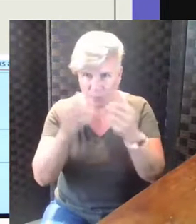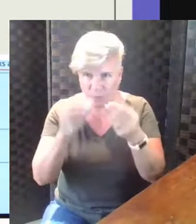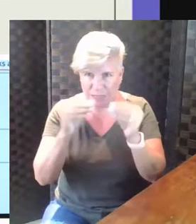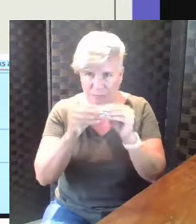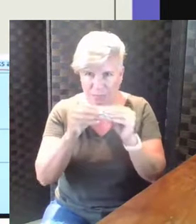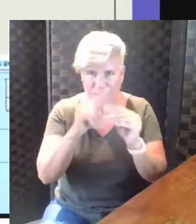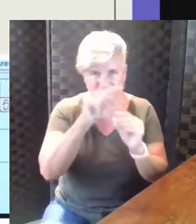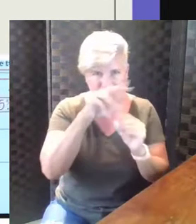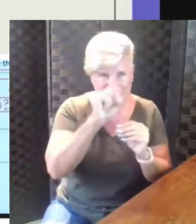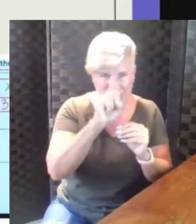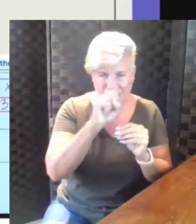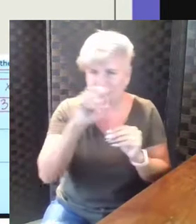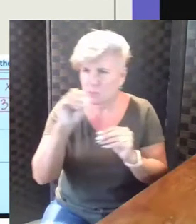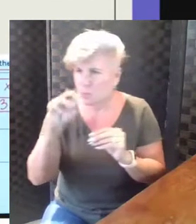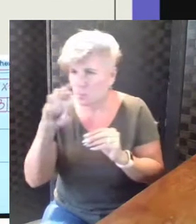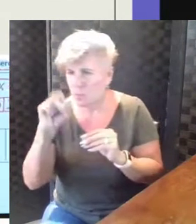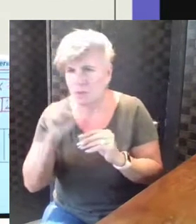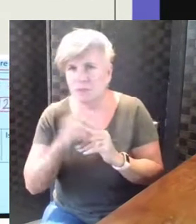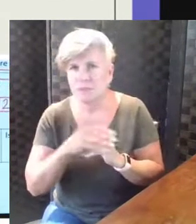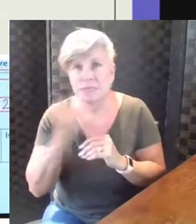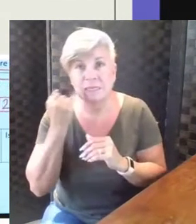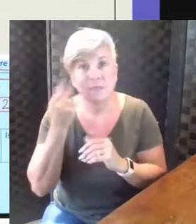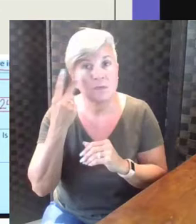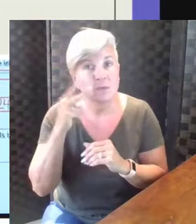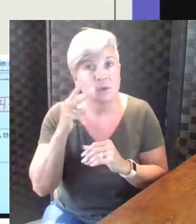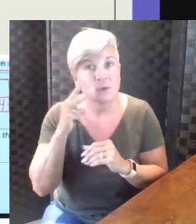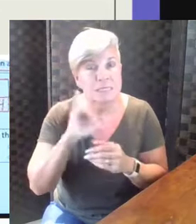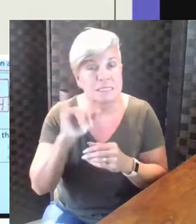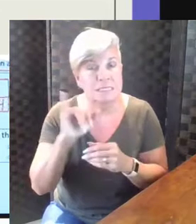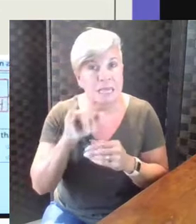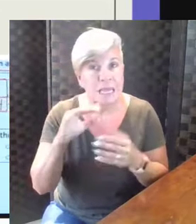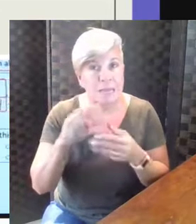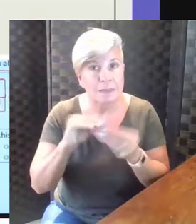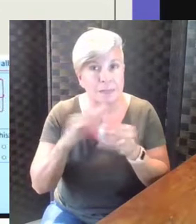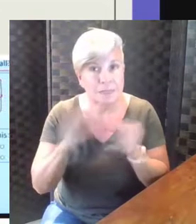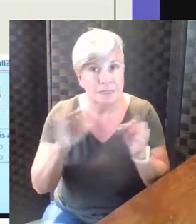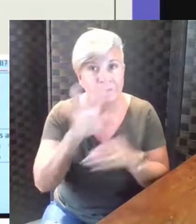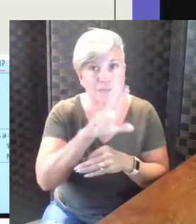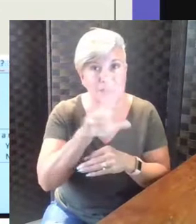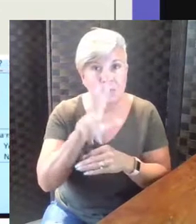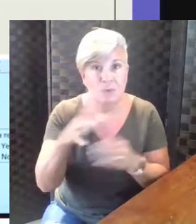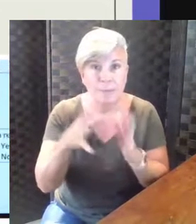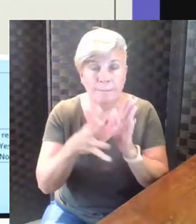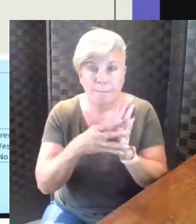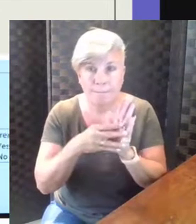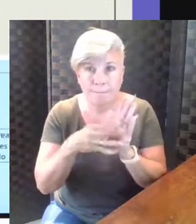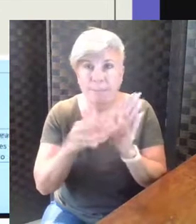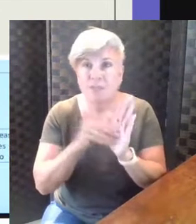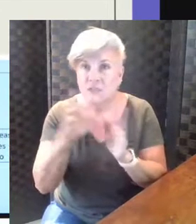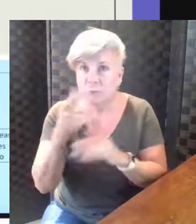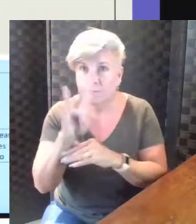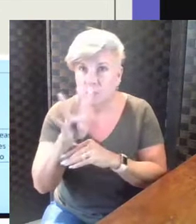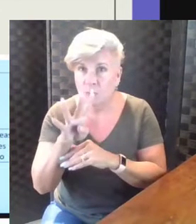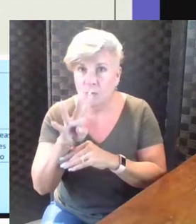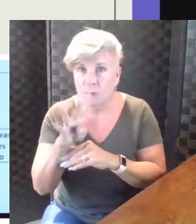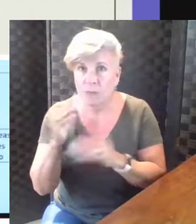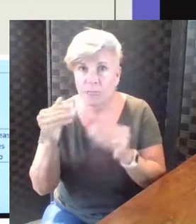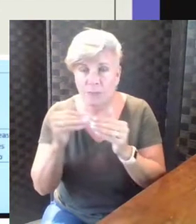into 10s and 1s. If we're looking at that same equation, 53 plus